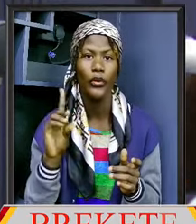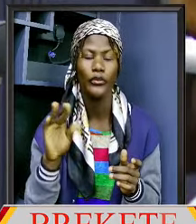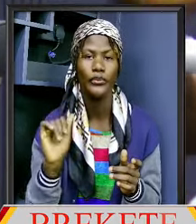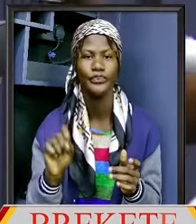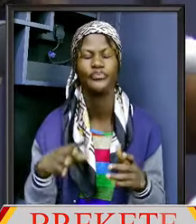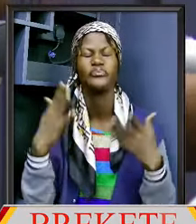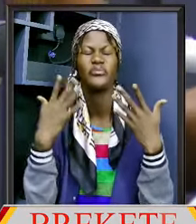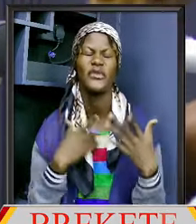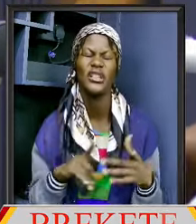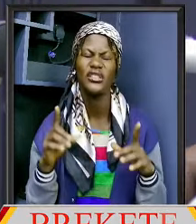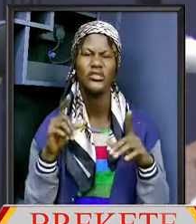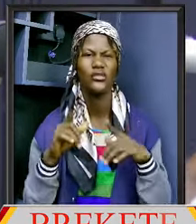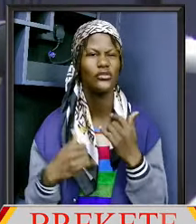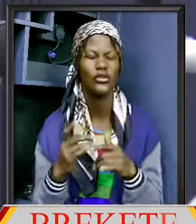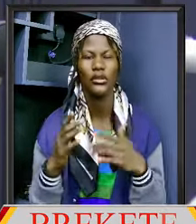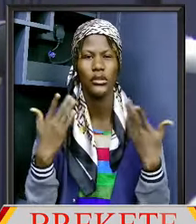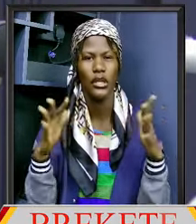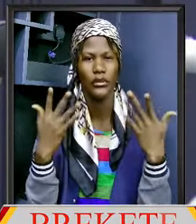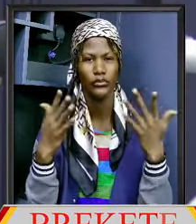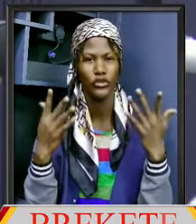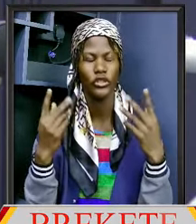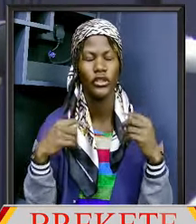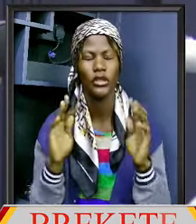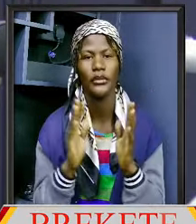name. Okay, make we just appreciate them. Make we appreciate them.